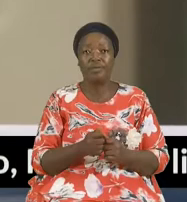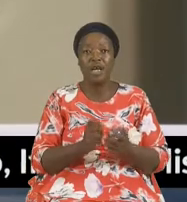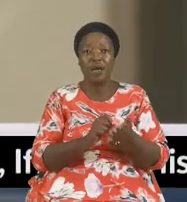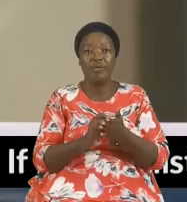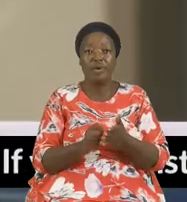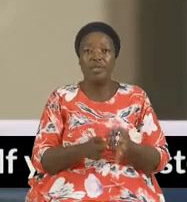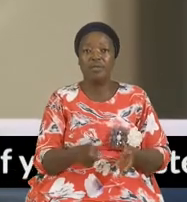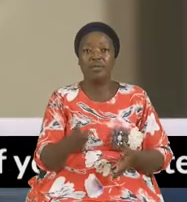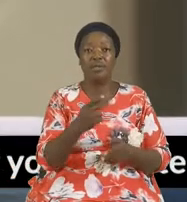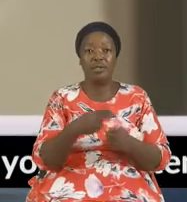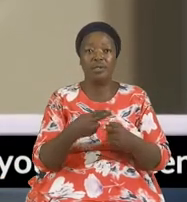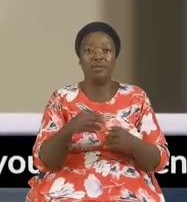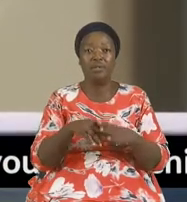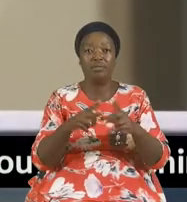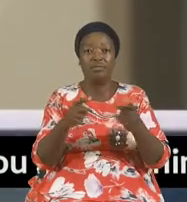Let's be fast.